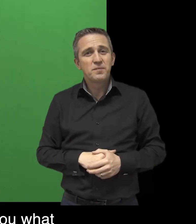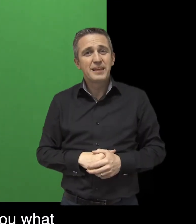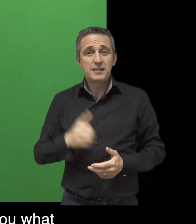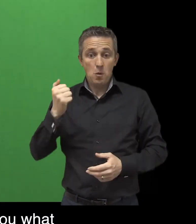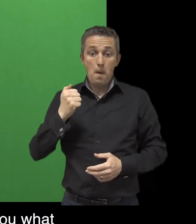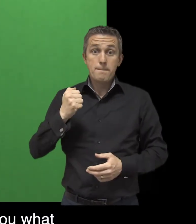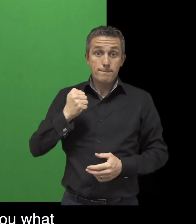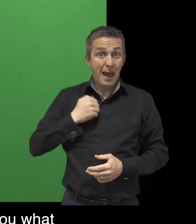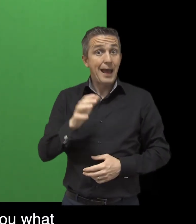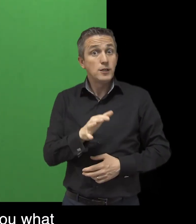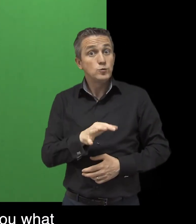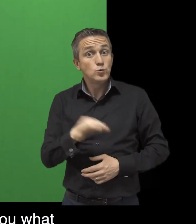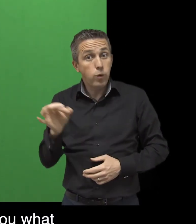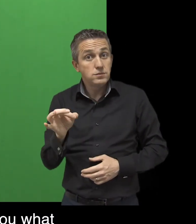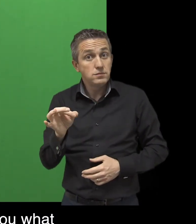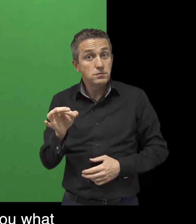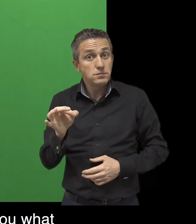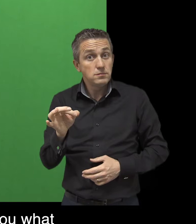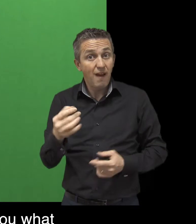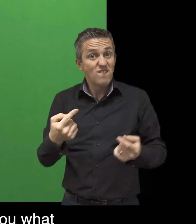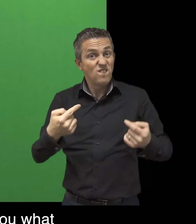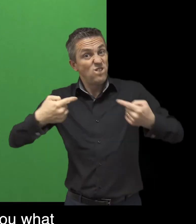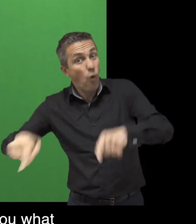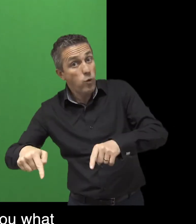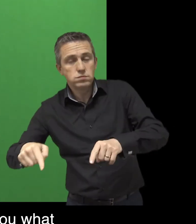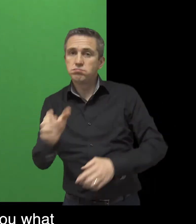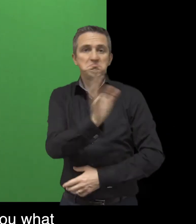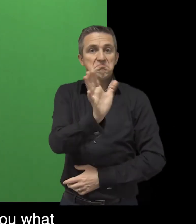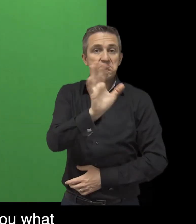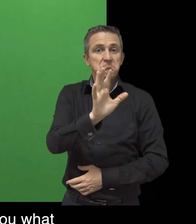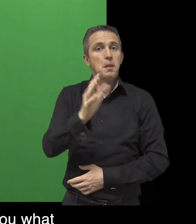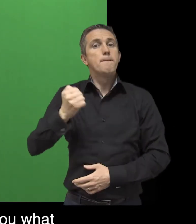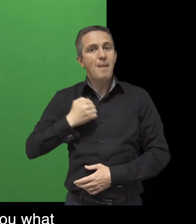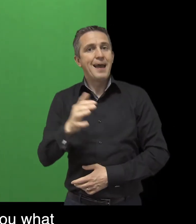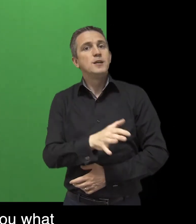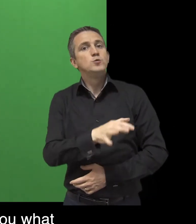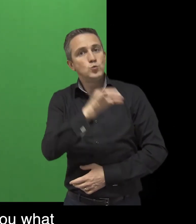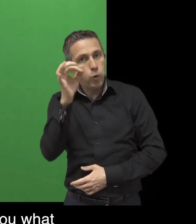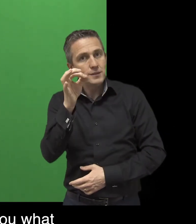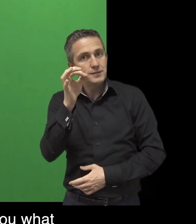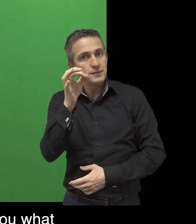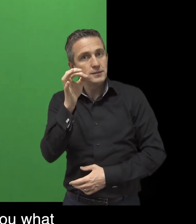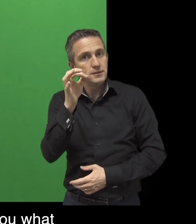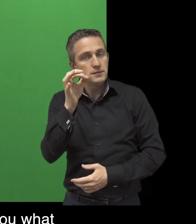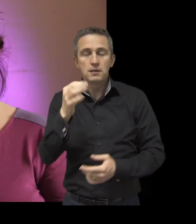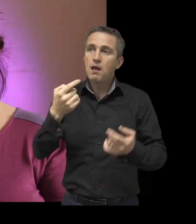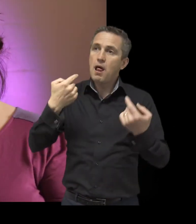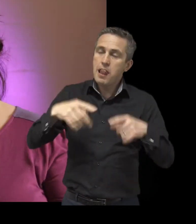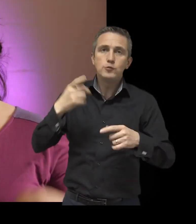My Choice doesn't tell you what to do, which is great. They